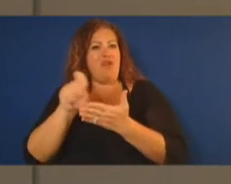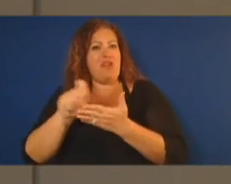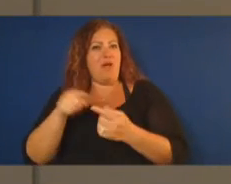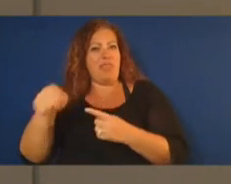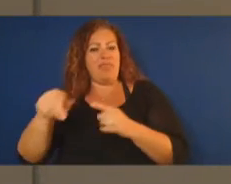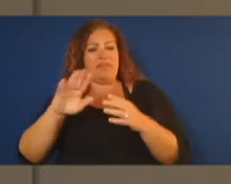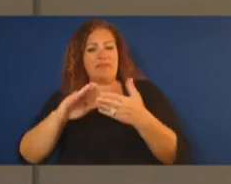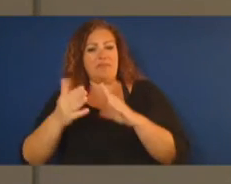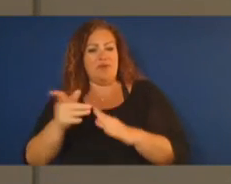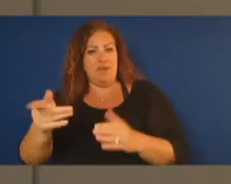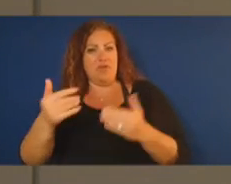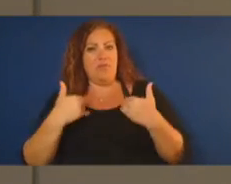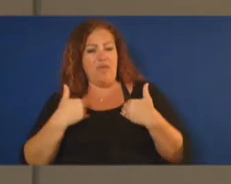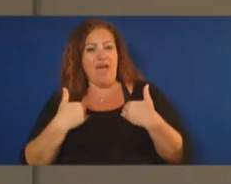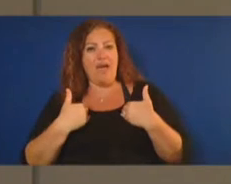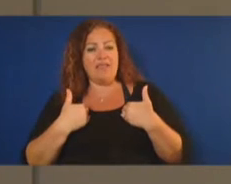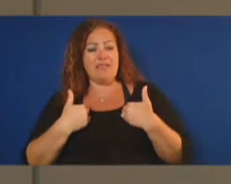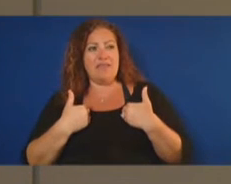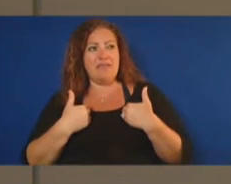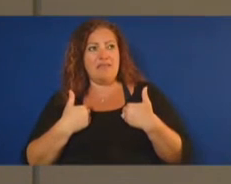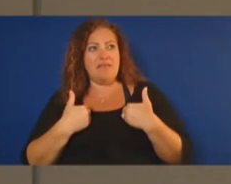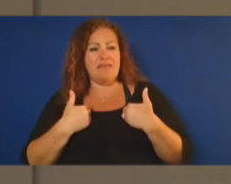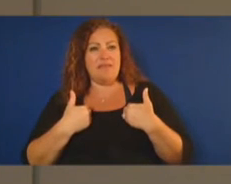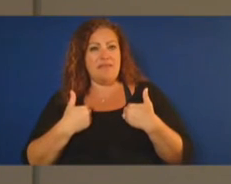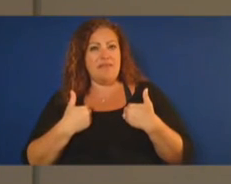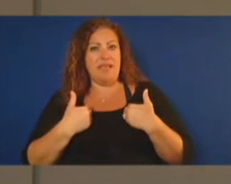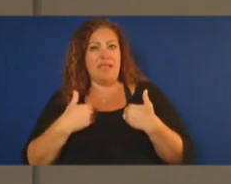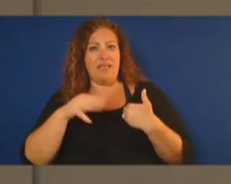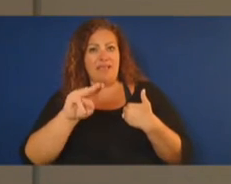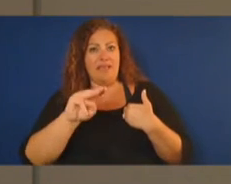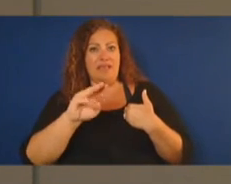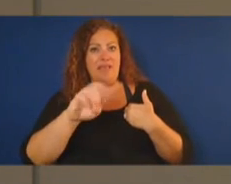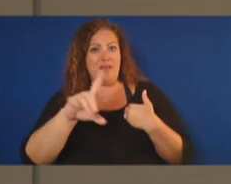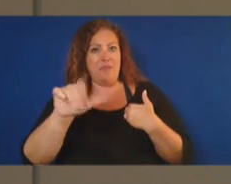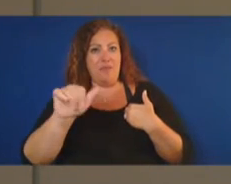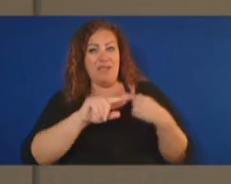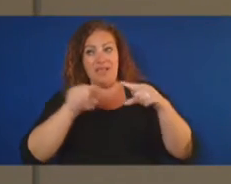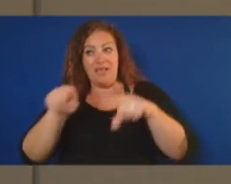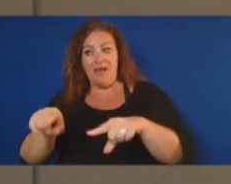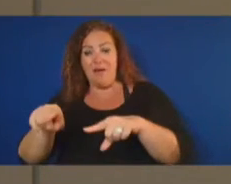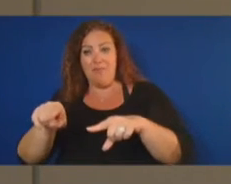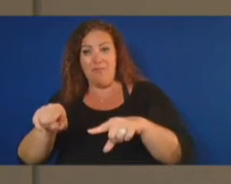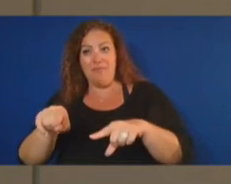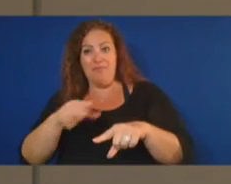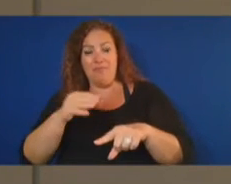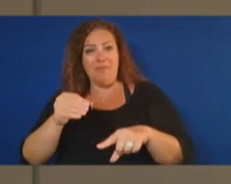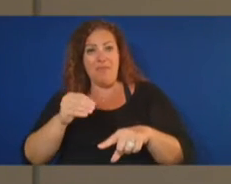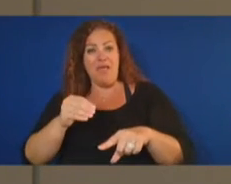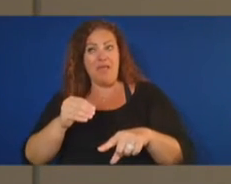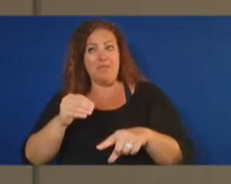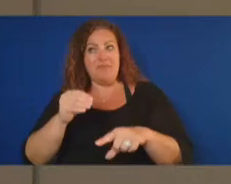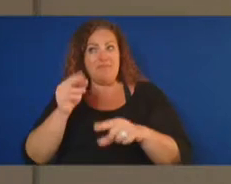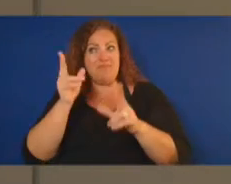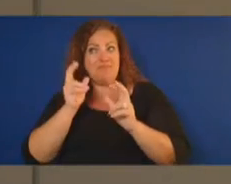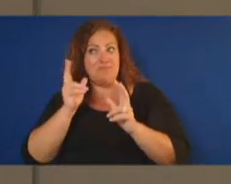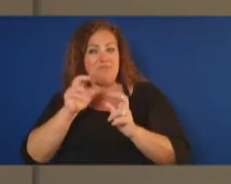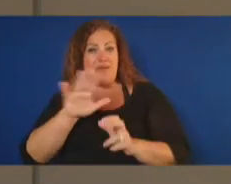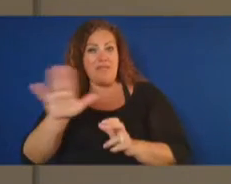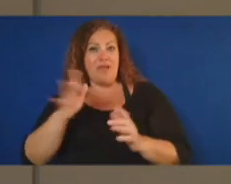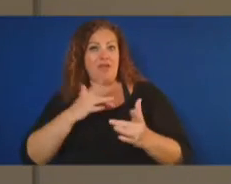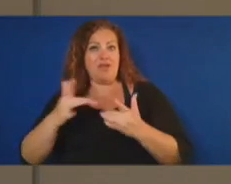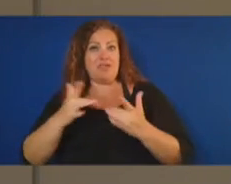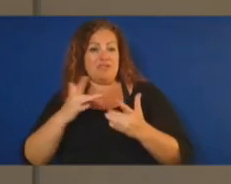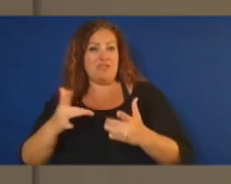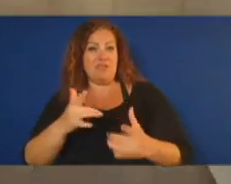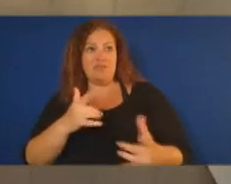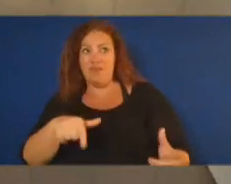actually had you know free media come out and you know surround their concerns and Elevate them and lift them up are we not not aware of